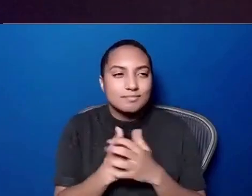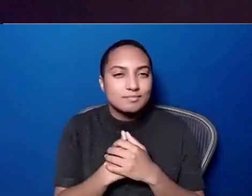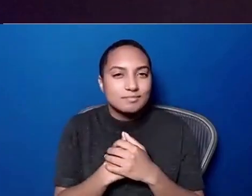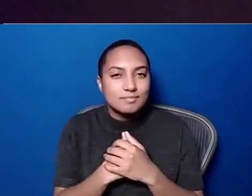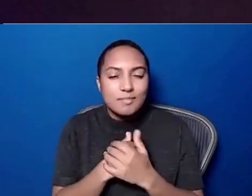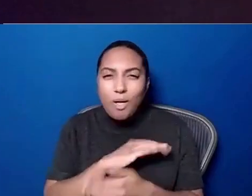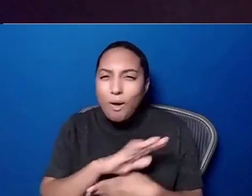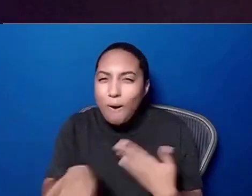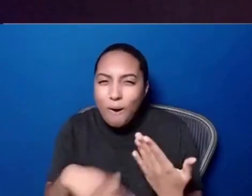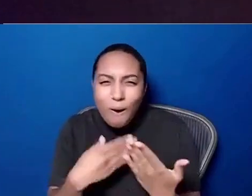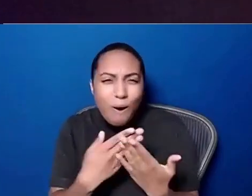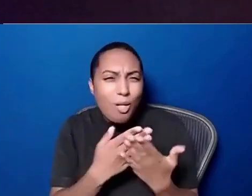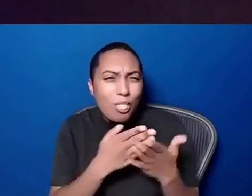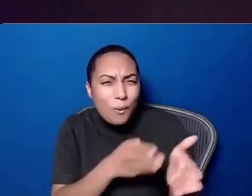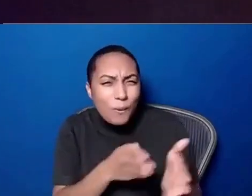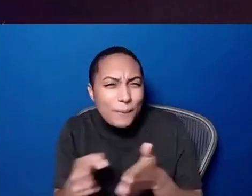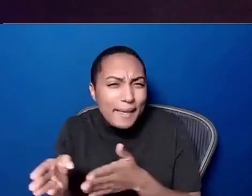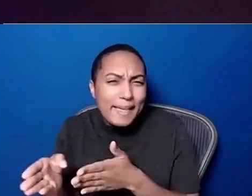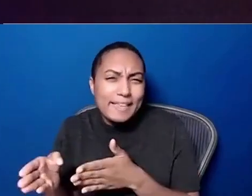the ways love